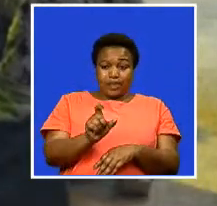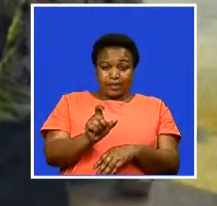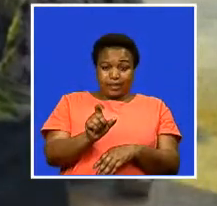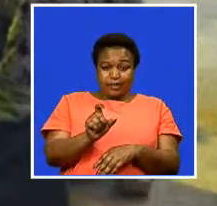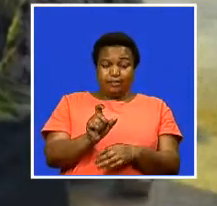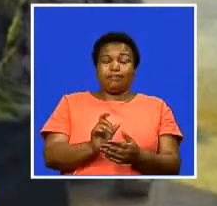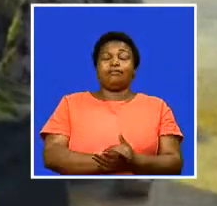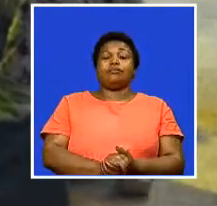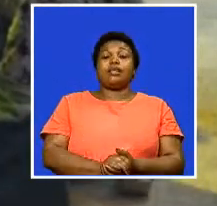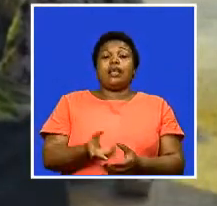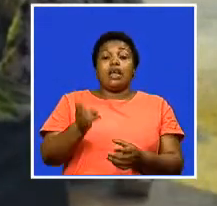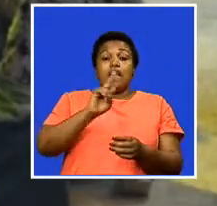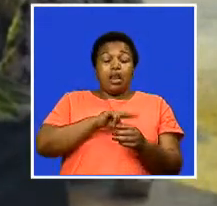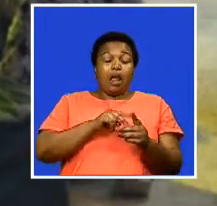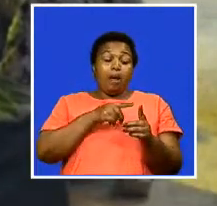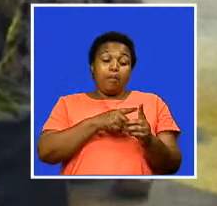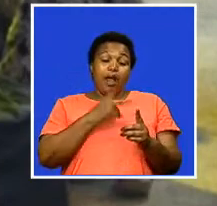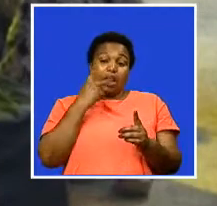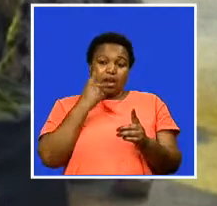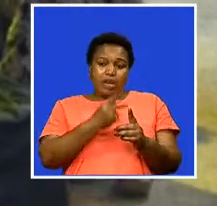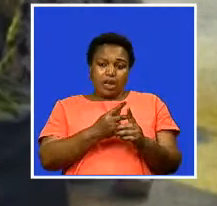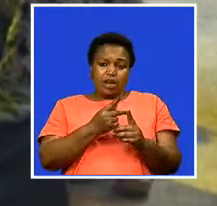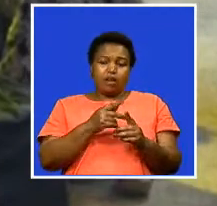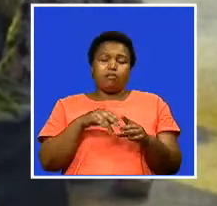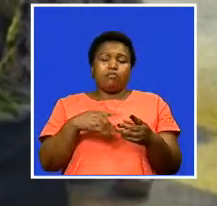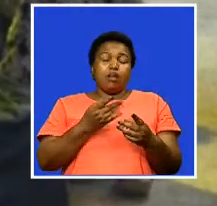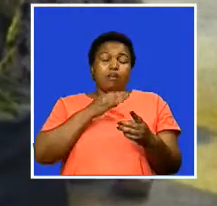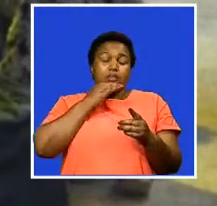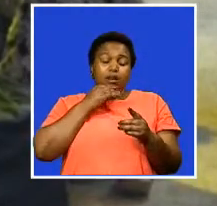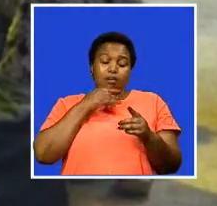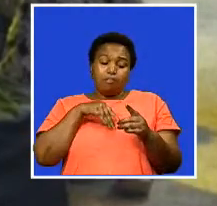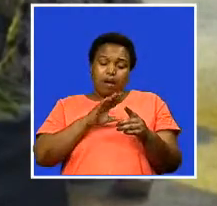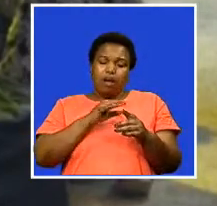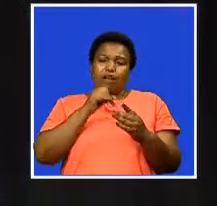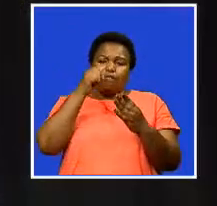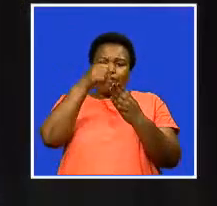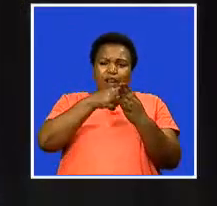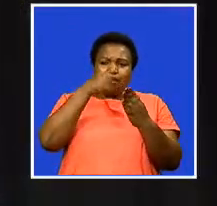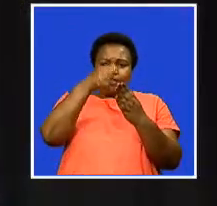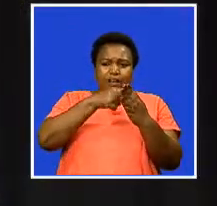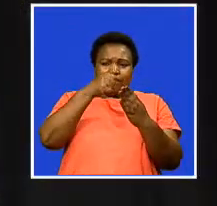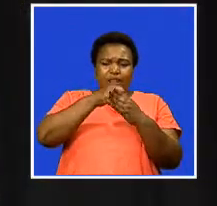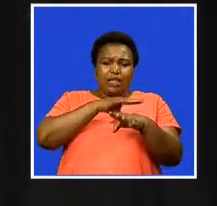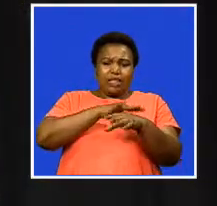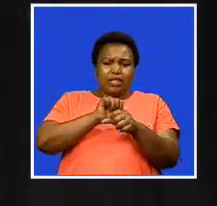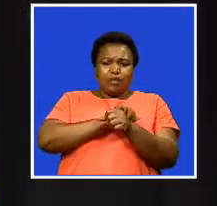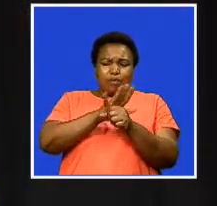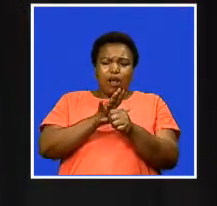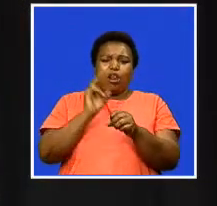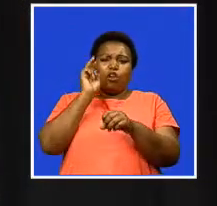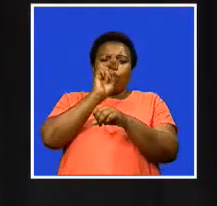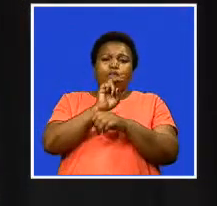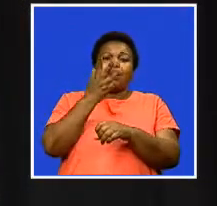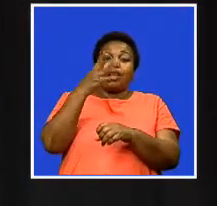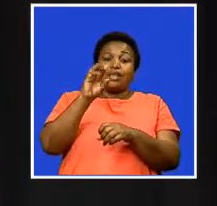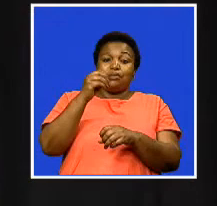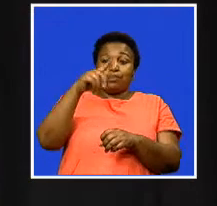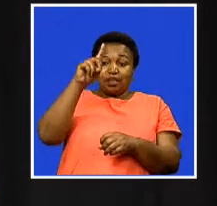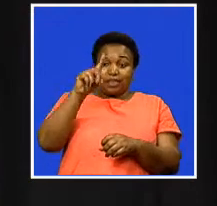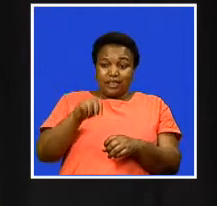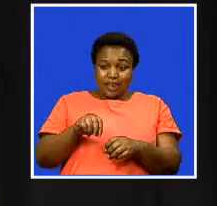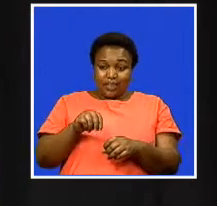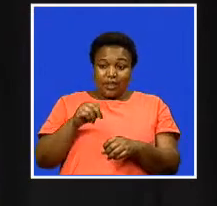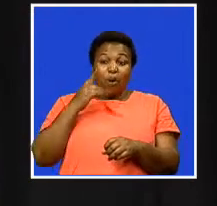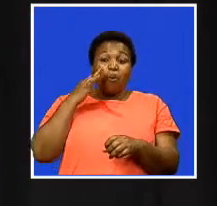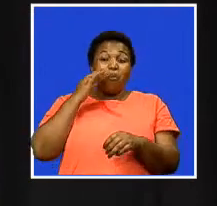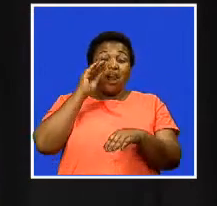vaccine ikhone kulwana leligciwane kube le ngatulu kwa 90% nasekufike lapho sesikwathi